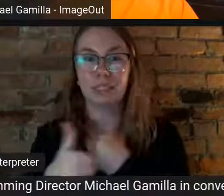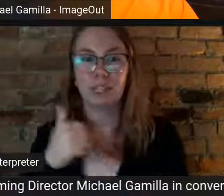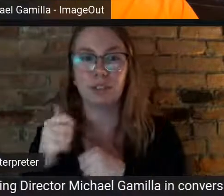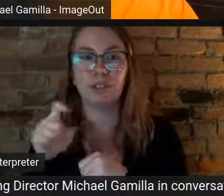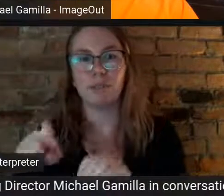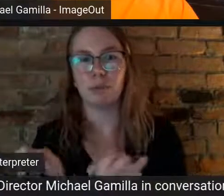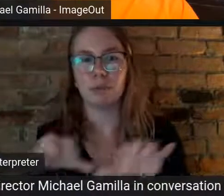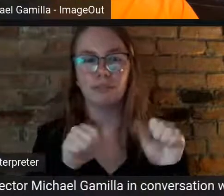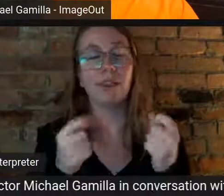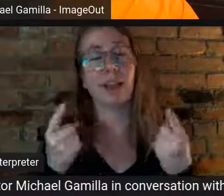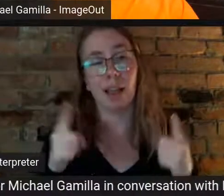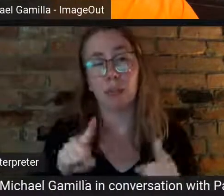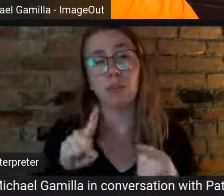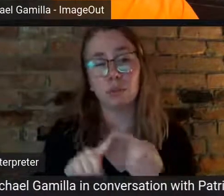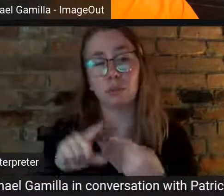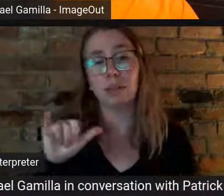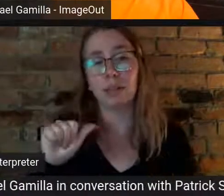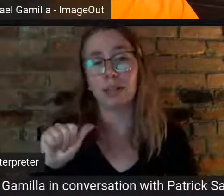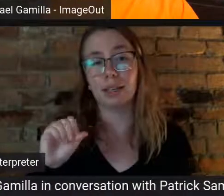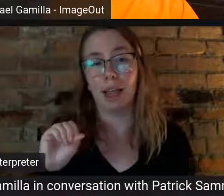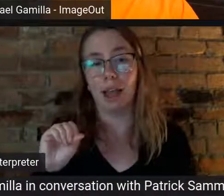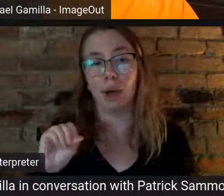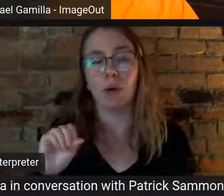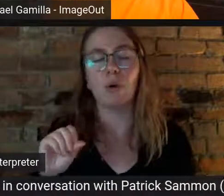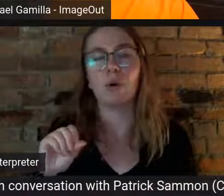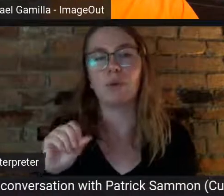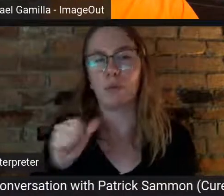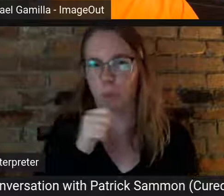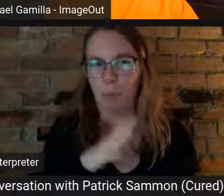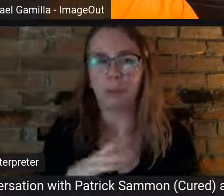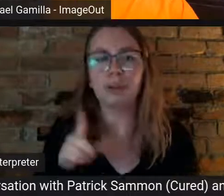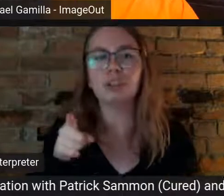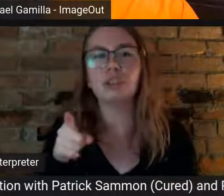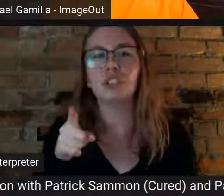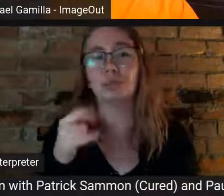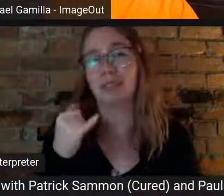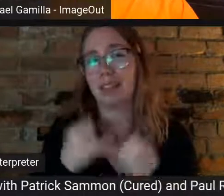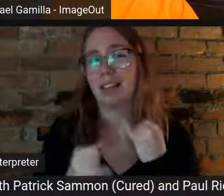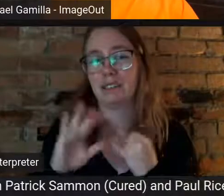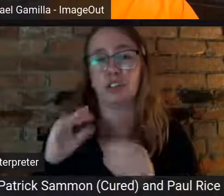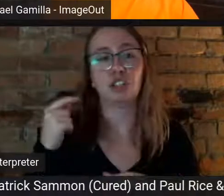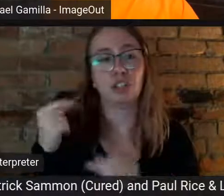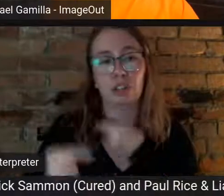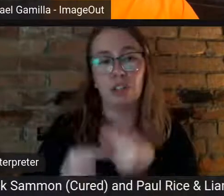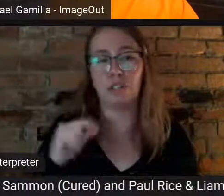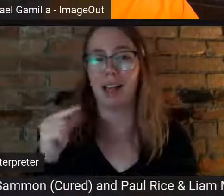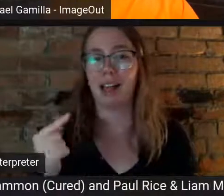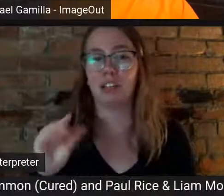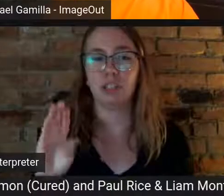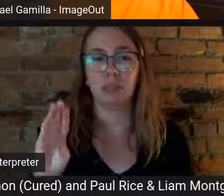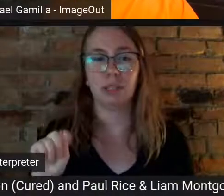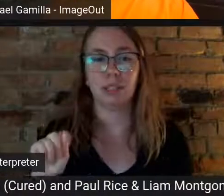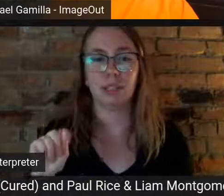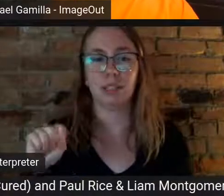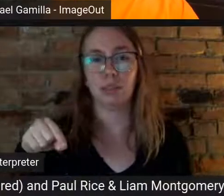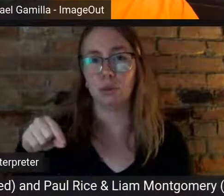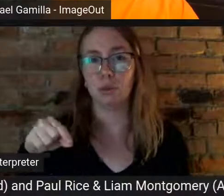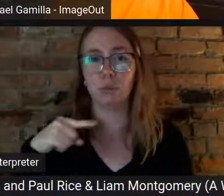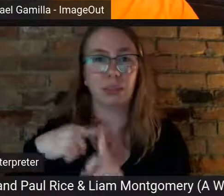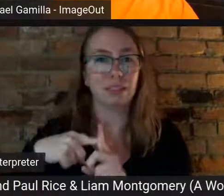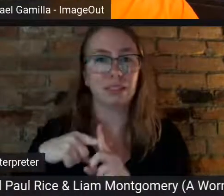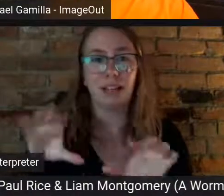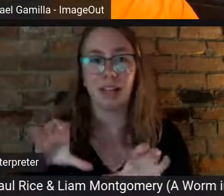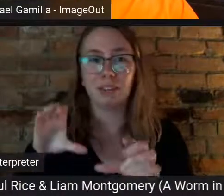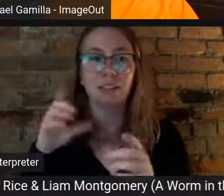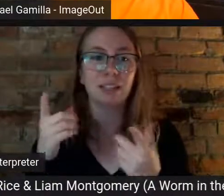Yael. Yael was kind of the last of her generation of LGBT plus activists still in Russia. Unfortunately, as